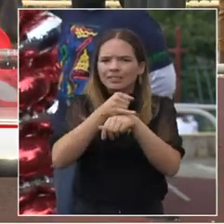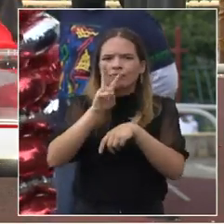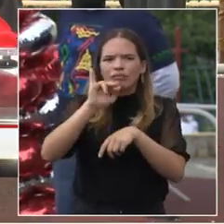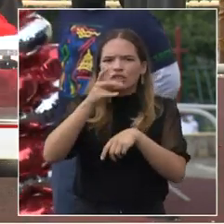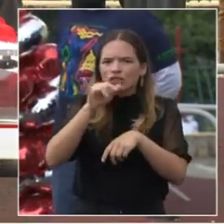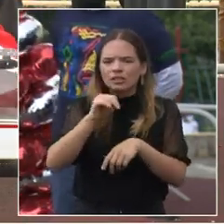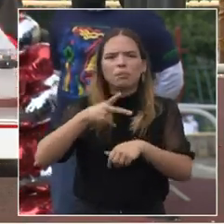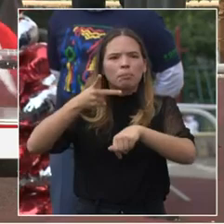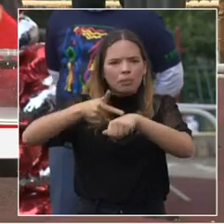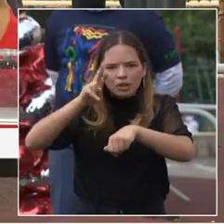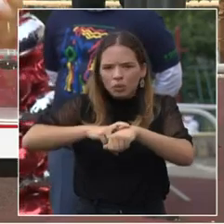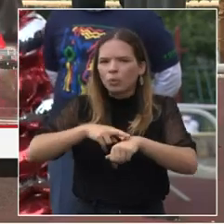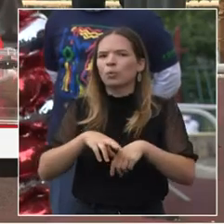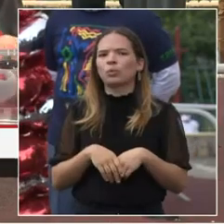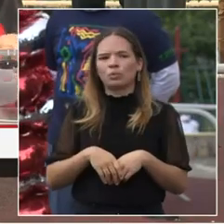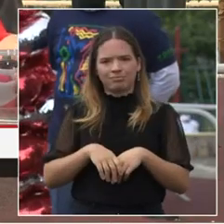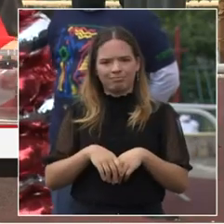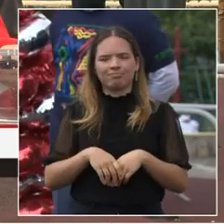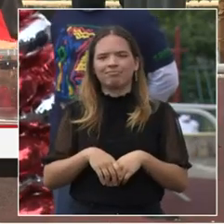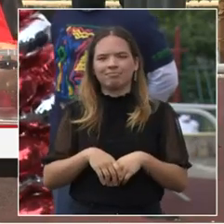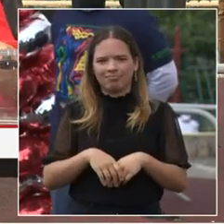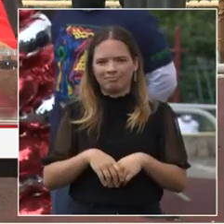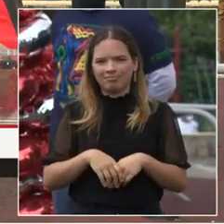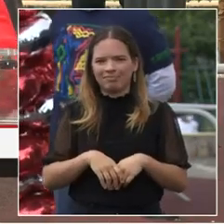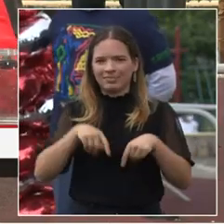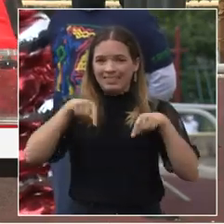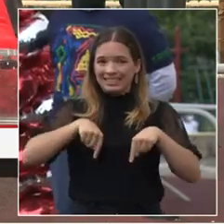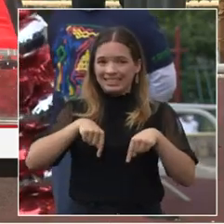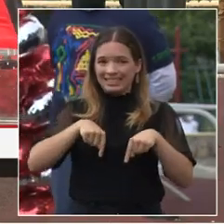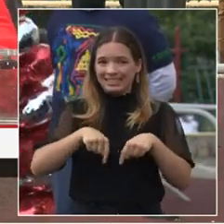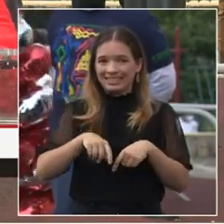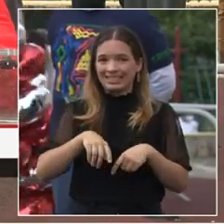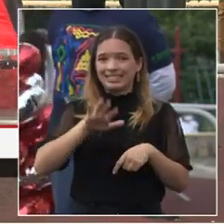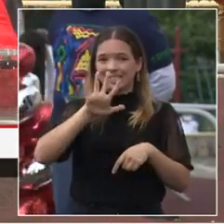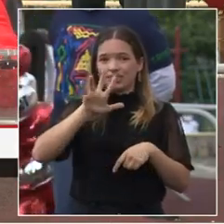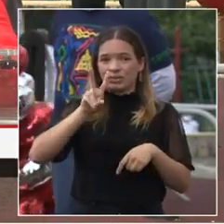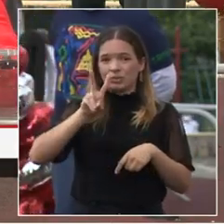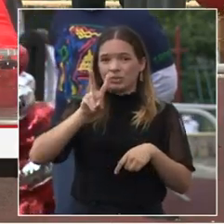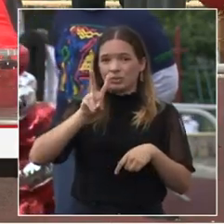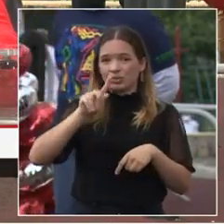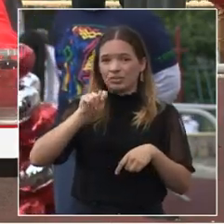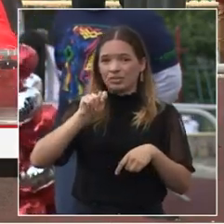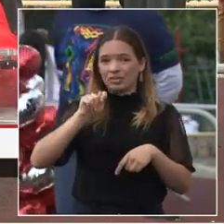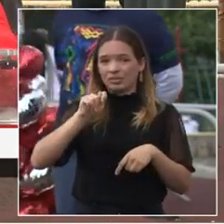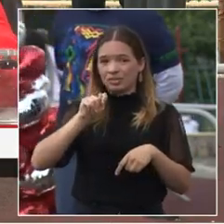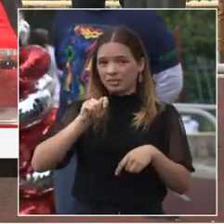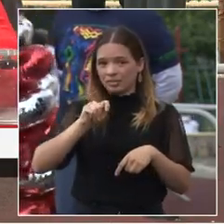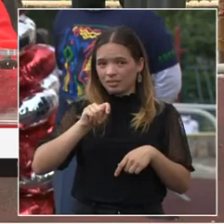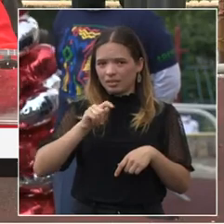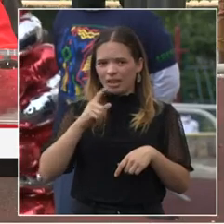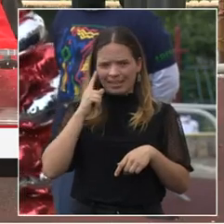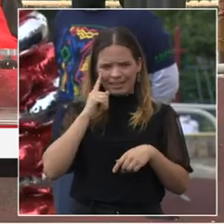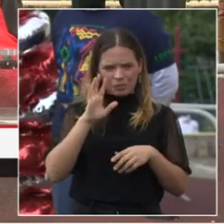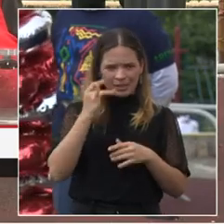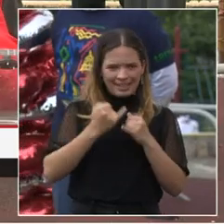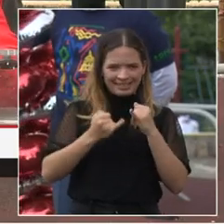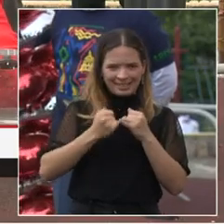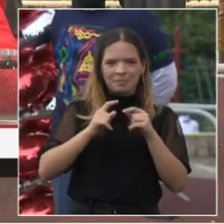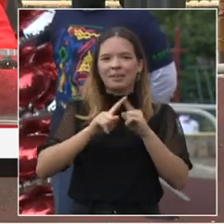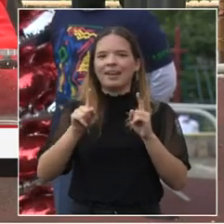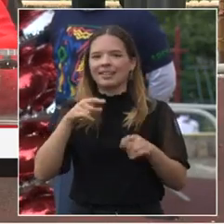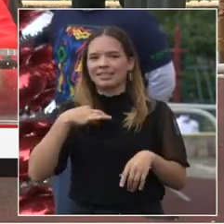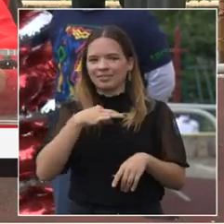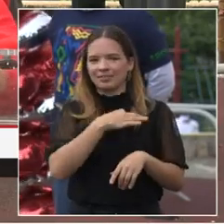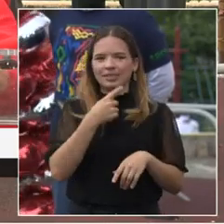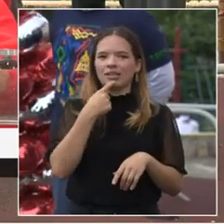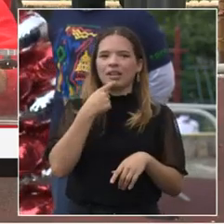this is our 52nd. I was at the first one. I thought this was going to be the last one, but the staff tells me